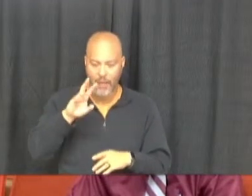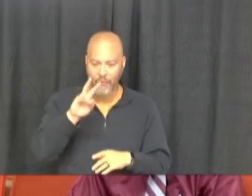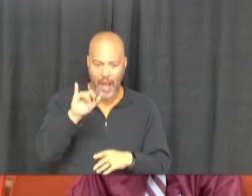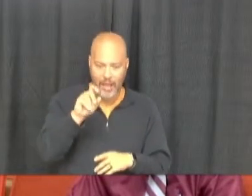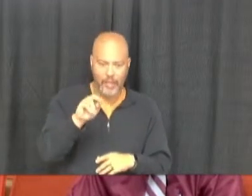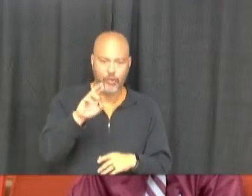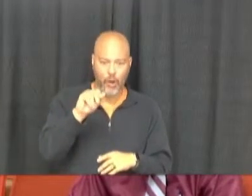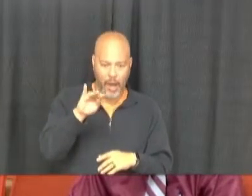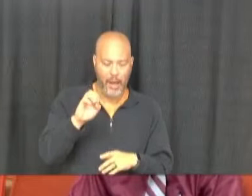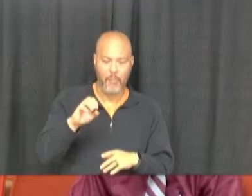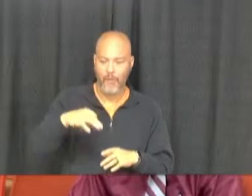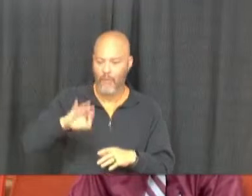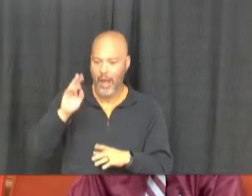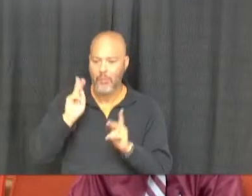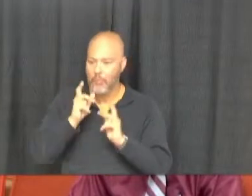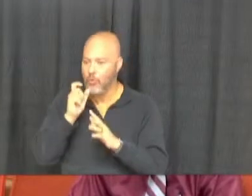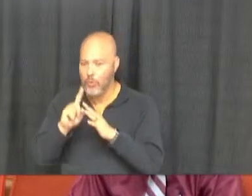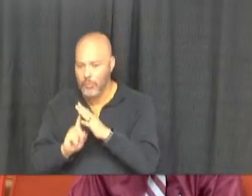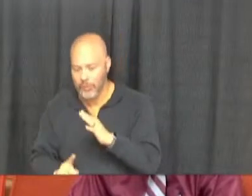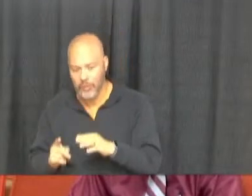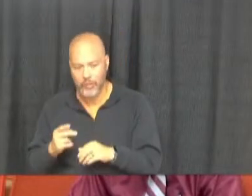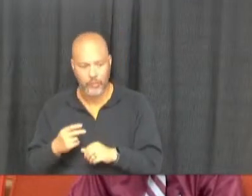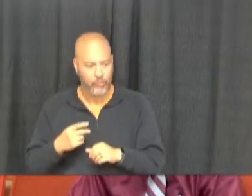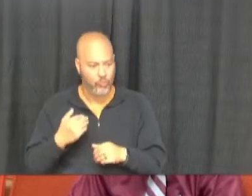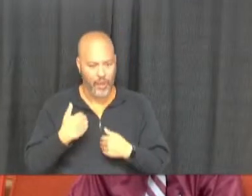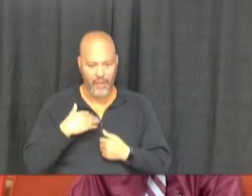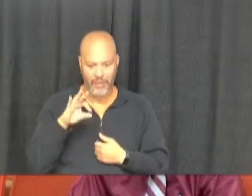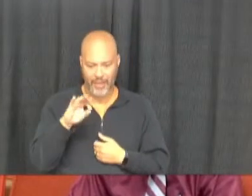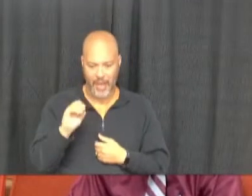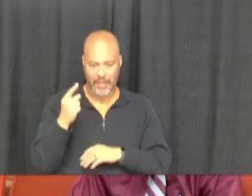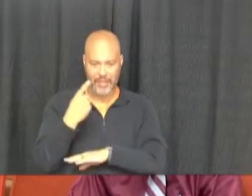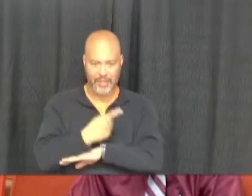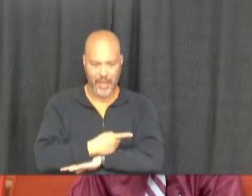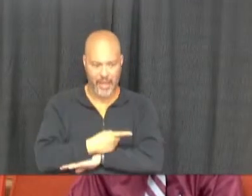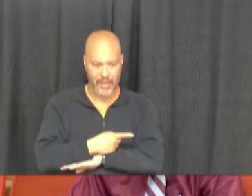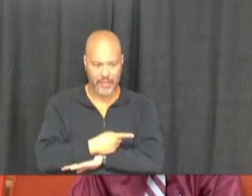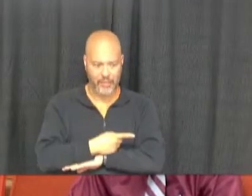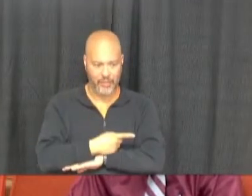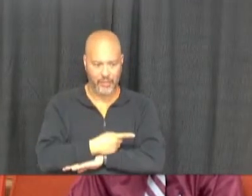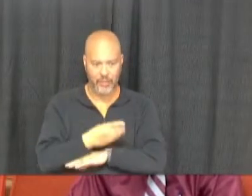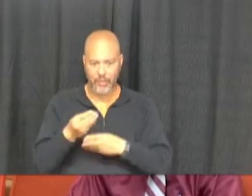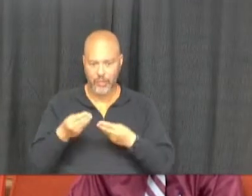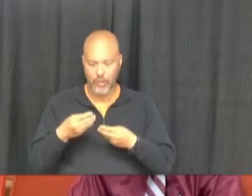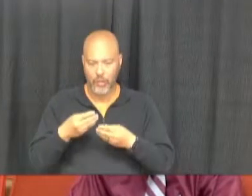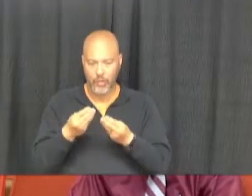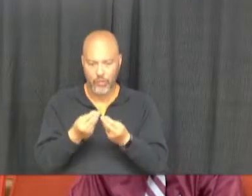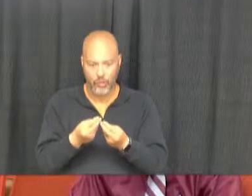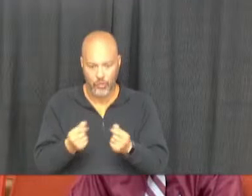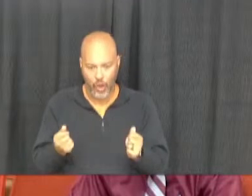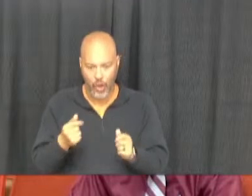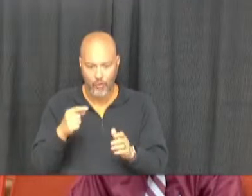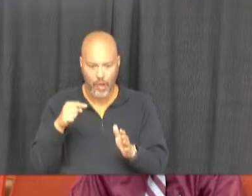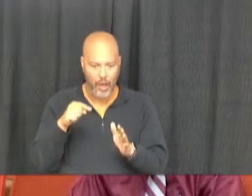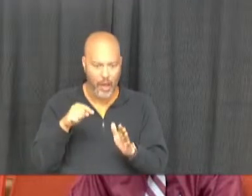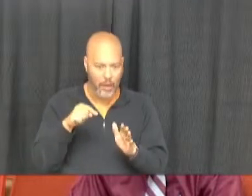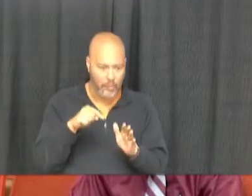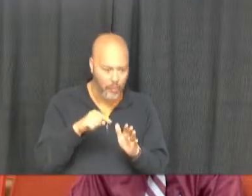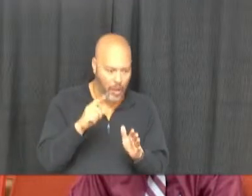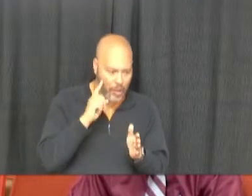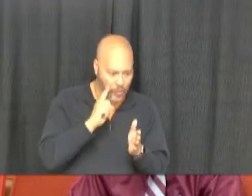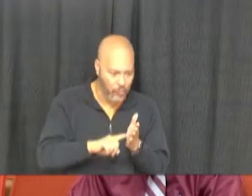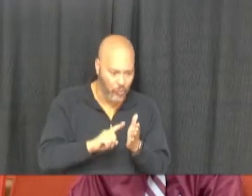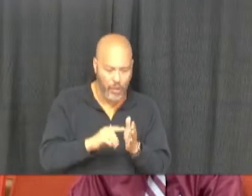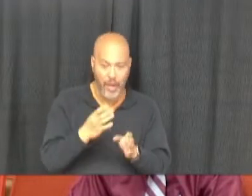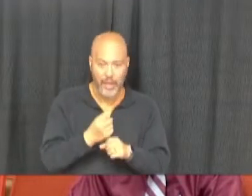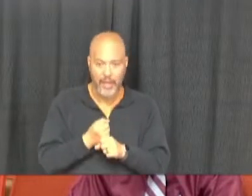Alerts, use the historical data. We got 90 days to solve a homicide based on it. So if our homicide investigators